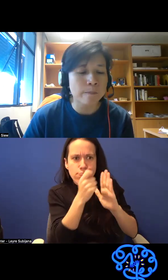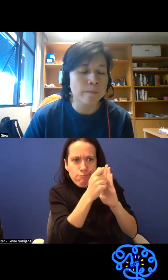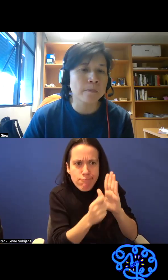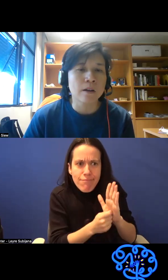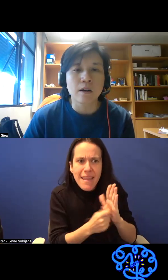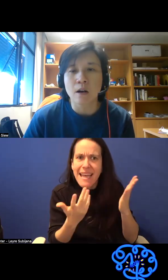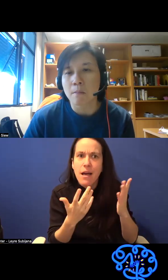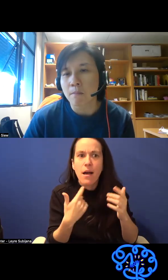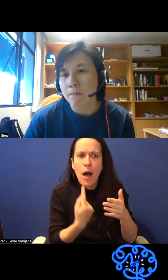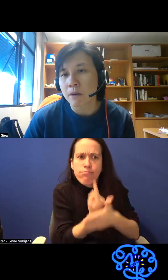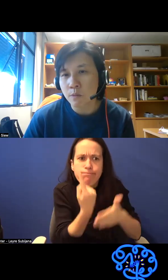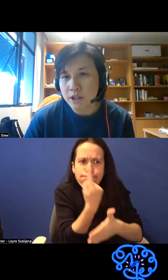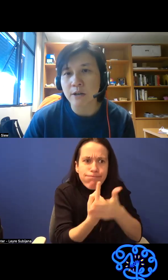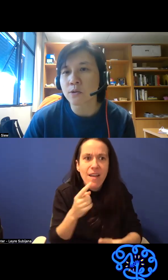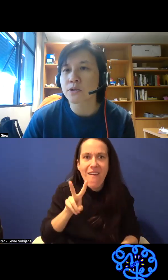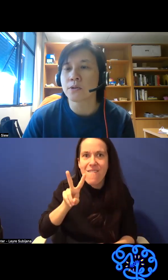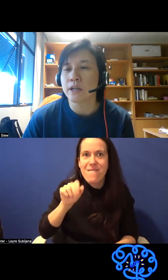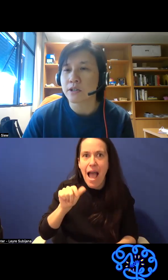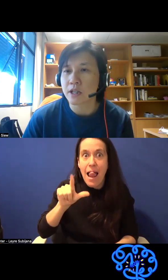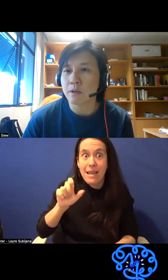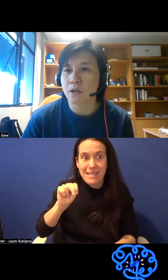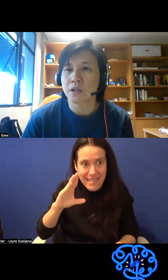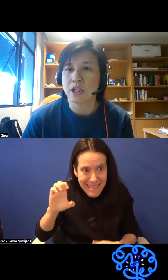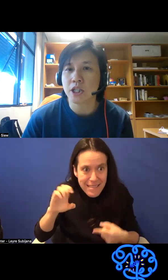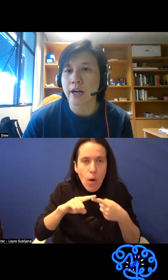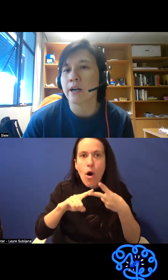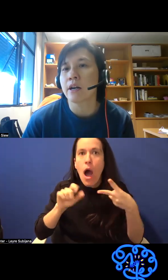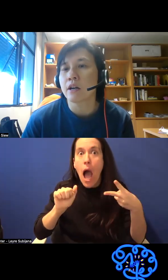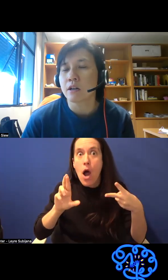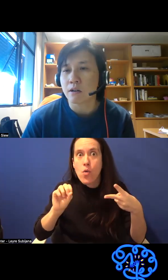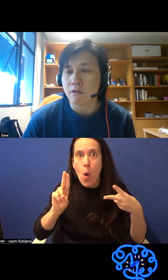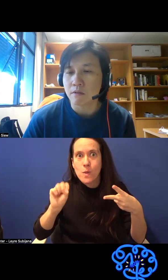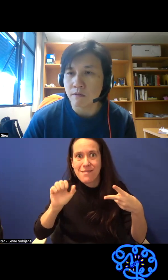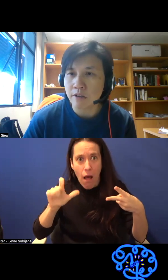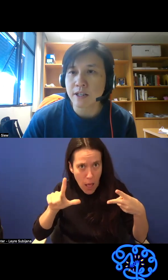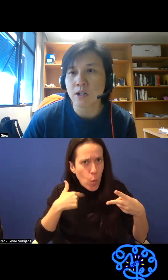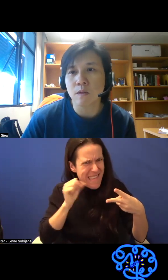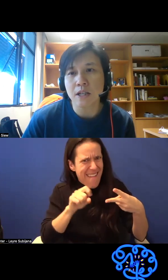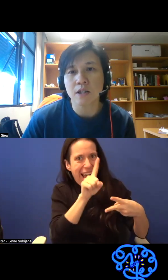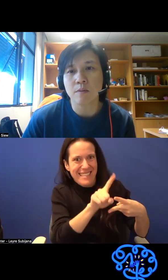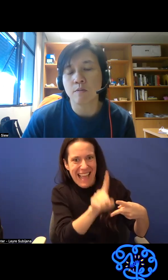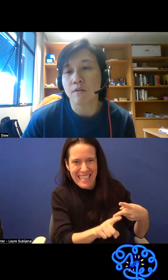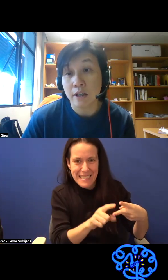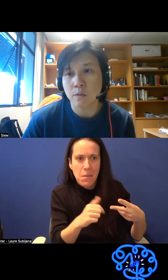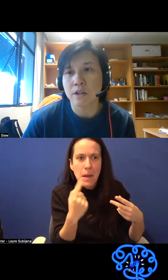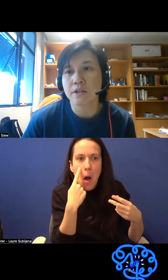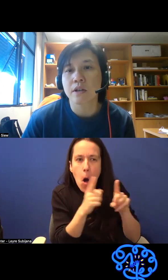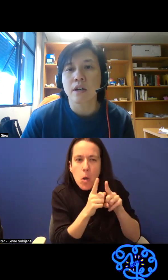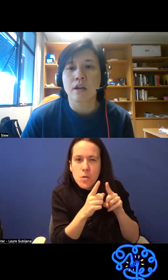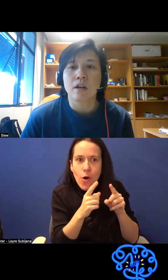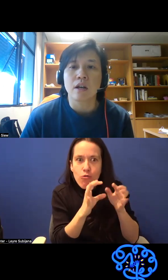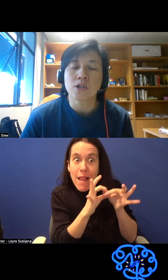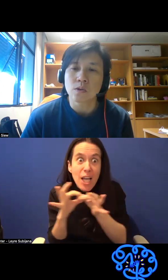arousal. But words are also interesting because they share various kinds of relationships with other